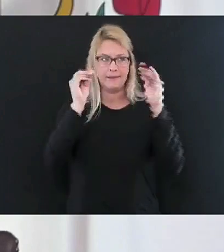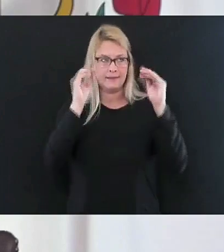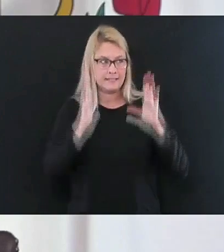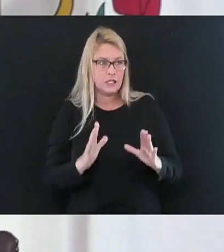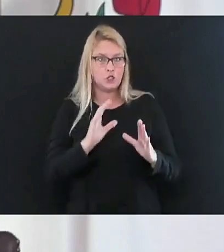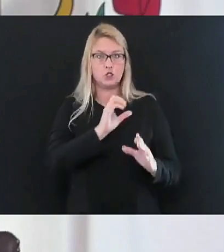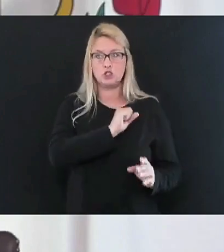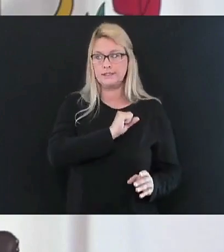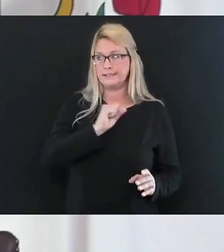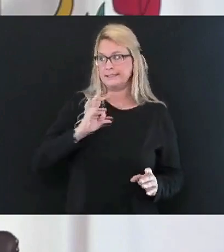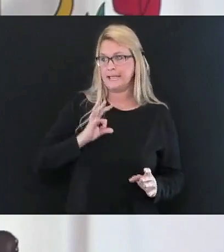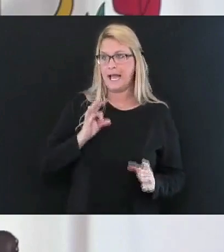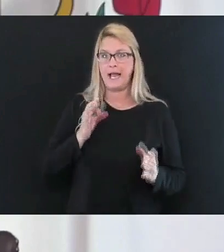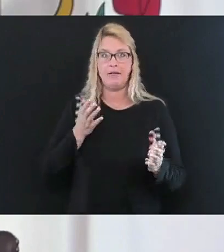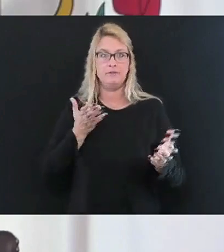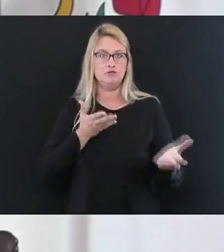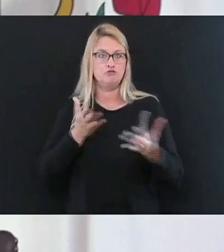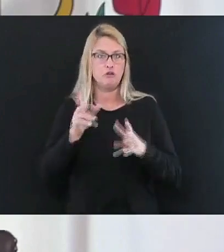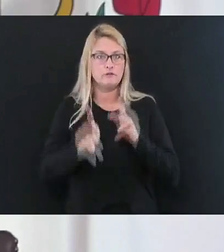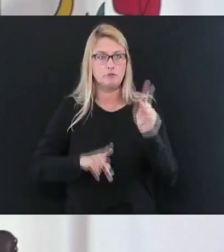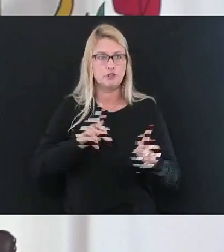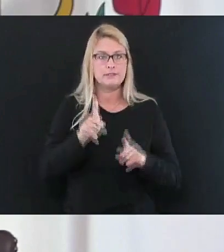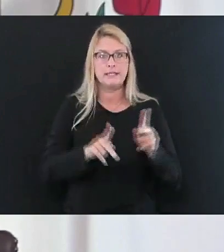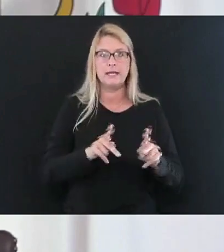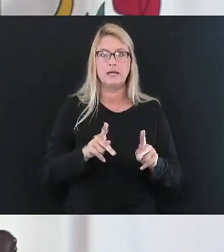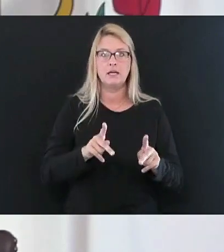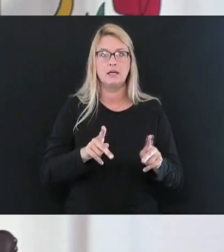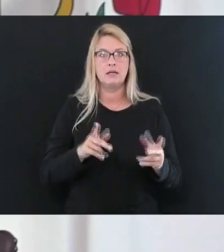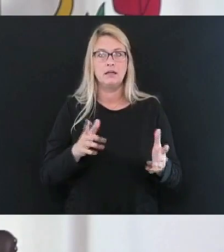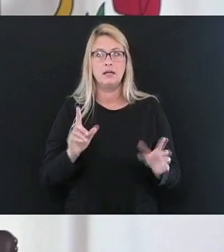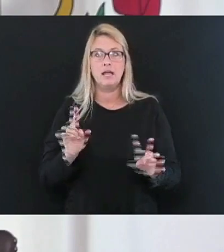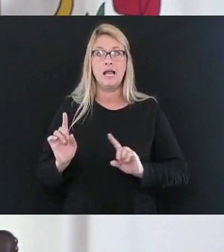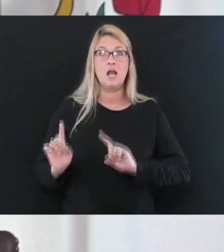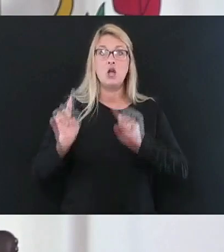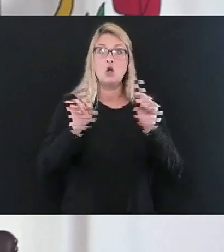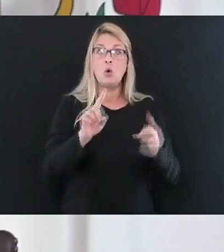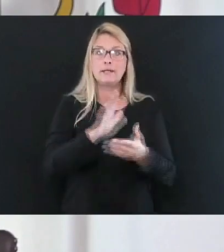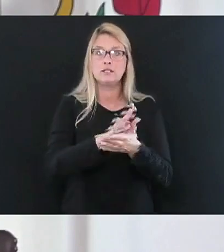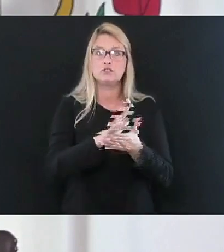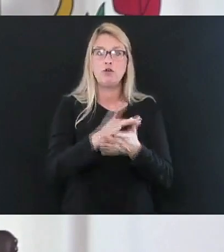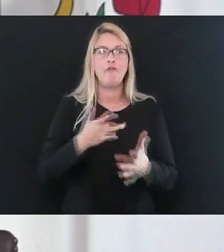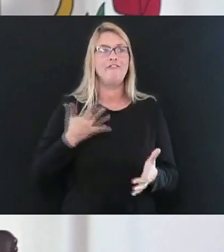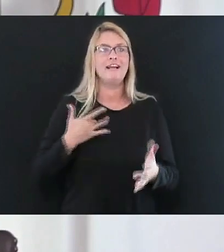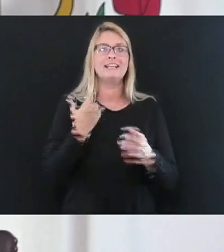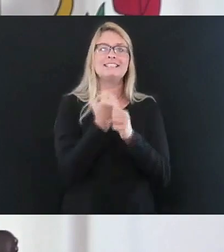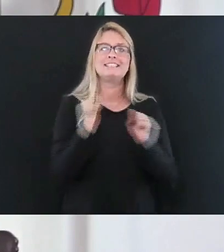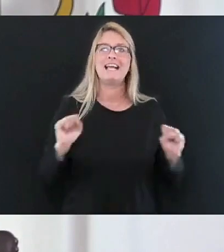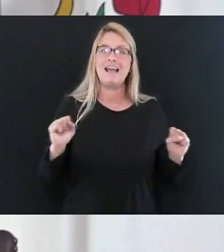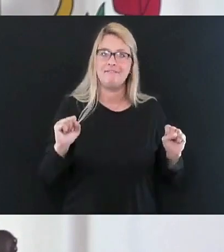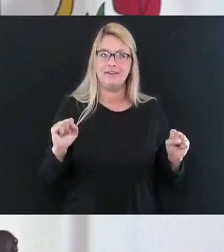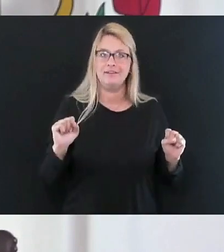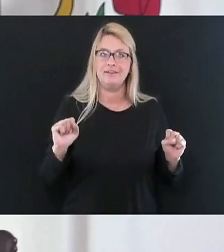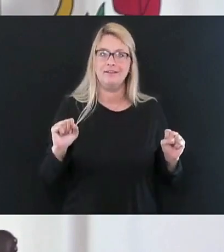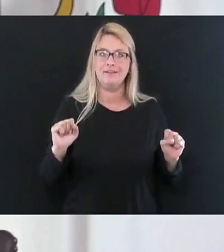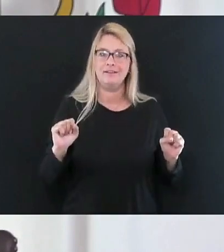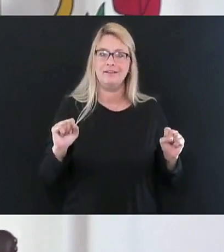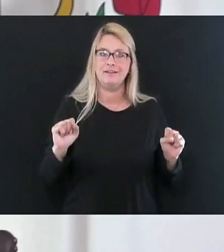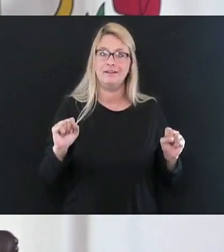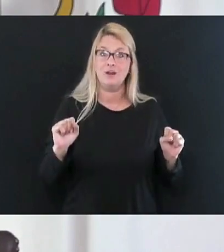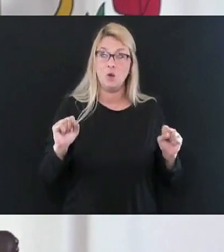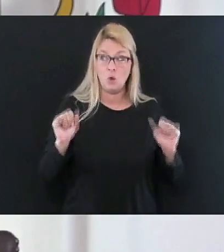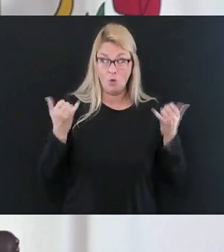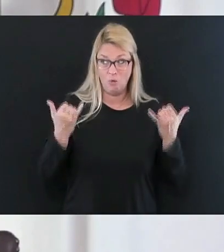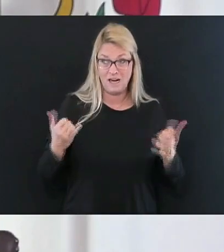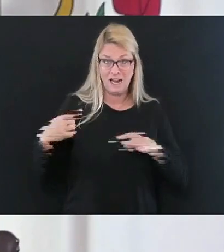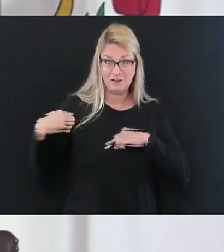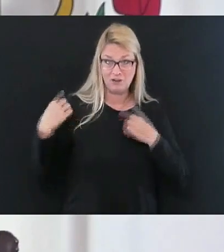and all the service personnel coming and feeling safe, we've managed to do it to the